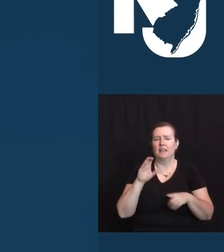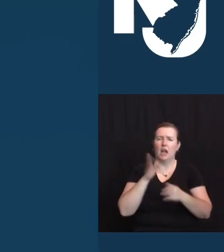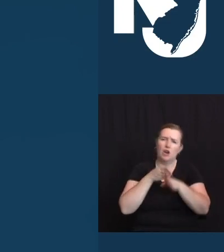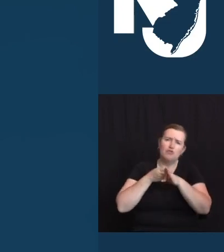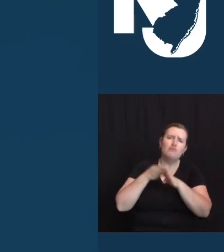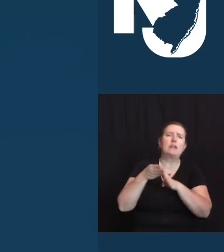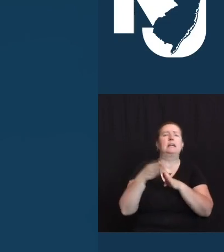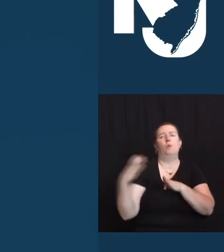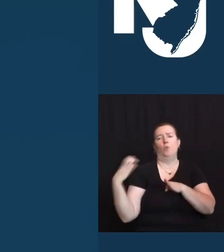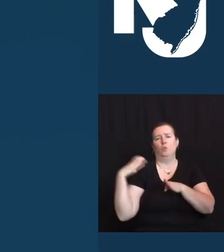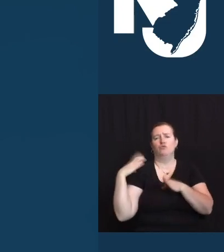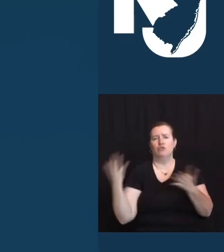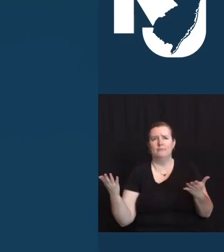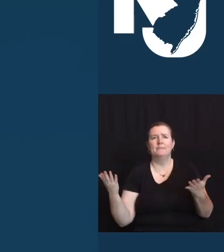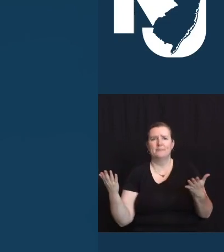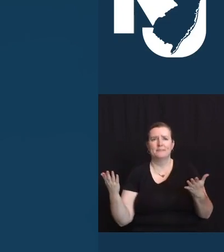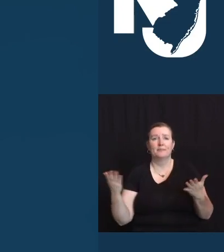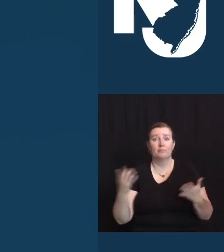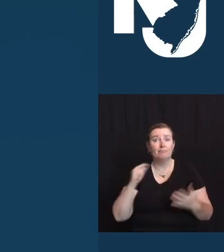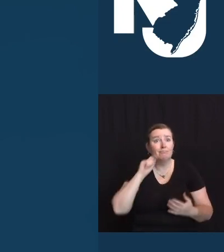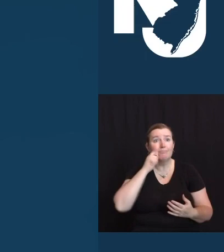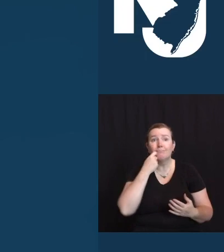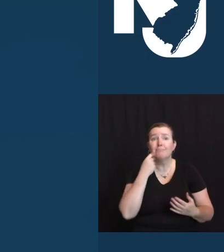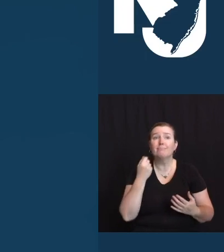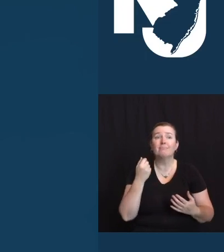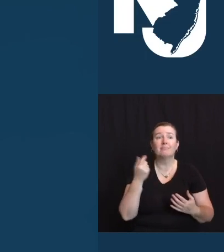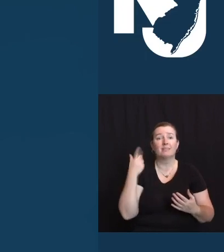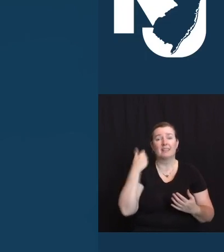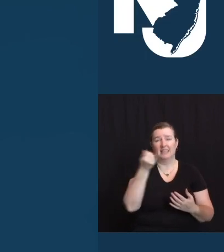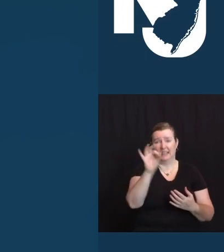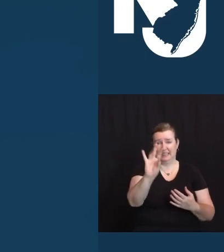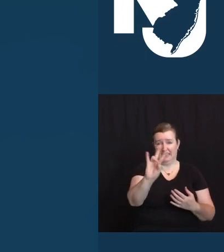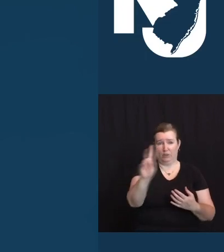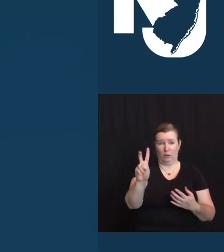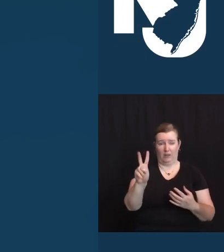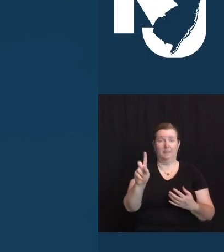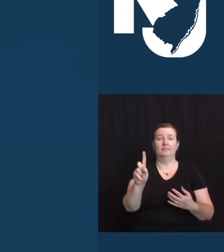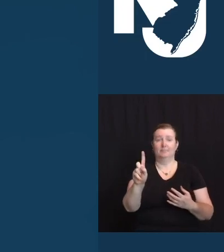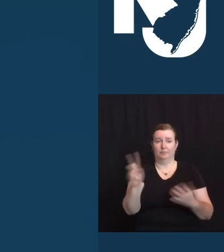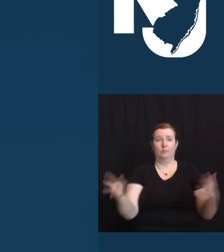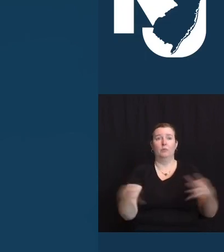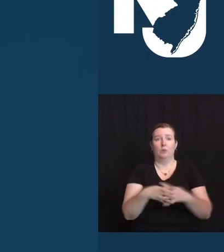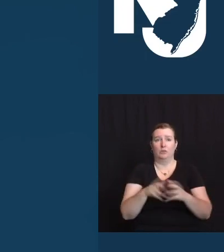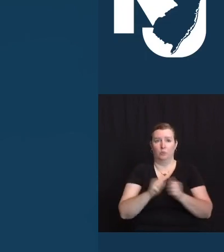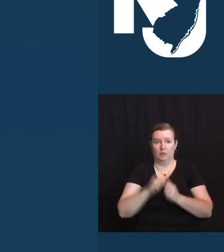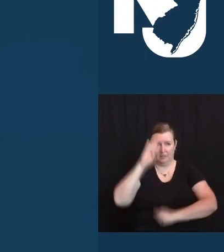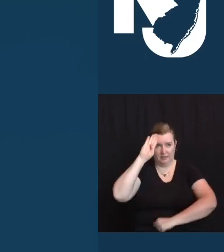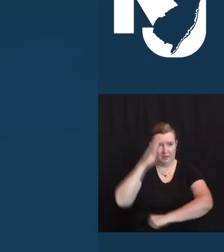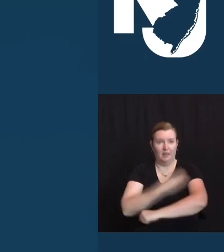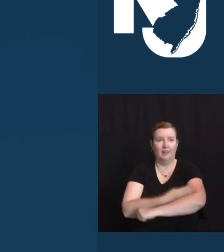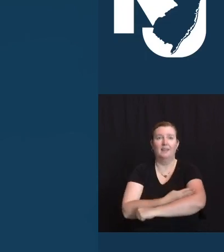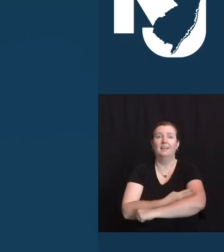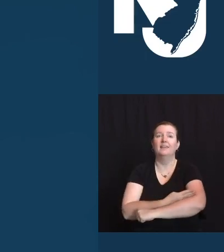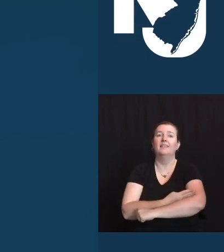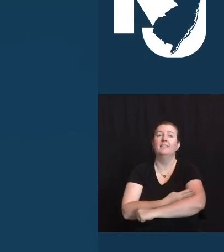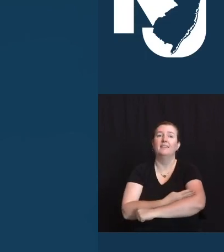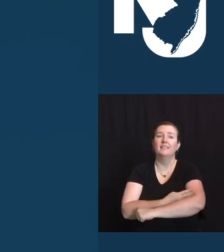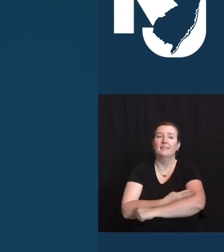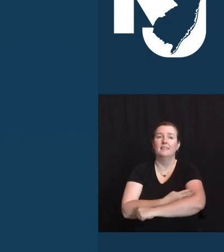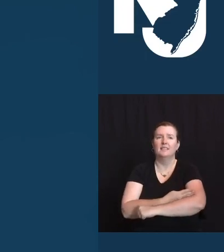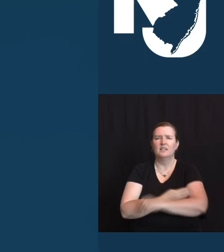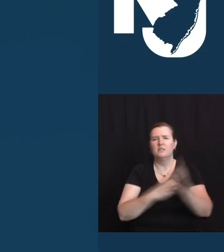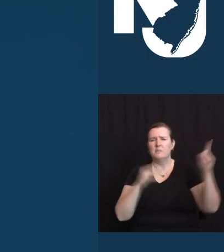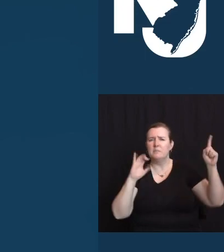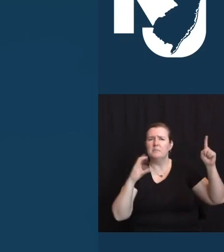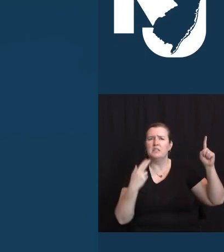In 1971, I believe, pregnant with their son, Jason, there was a law in Michigan, Judy, that said if you